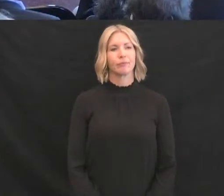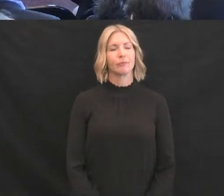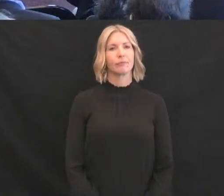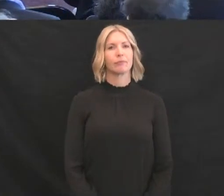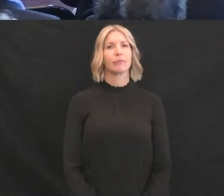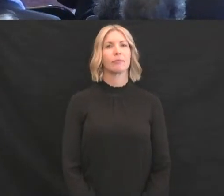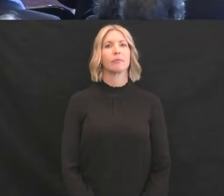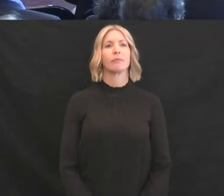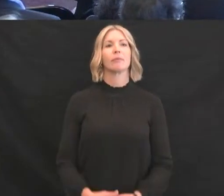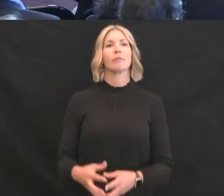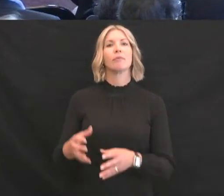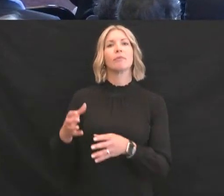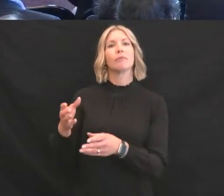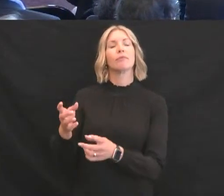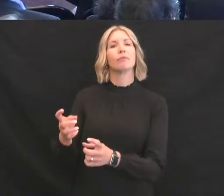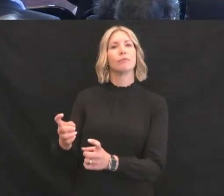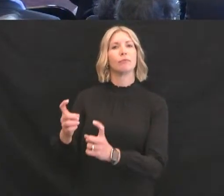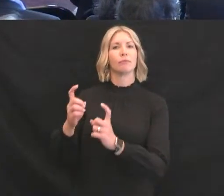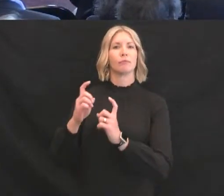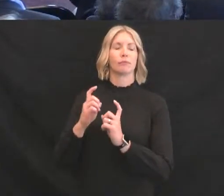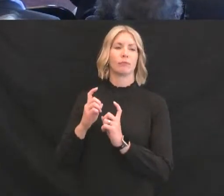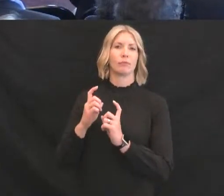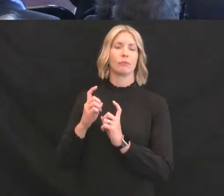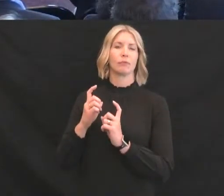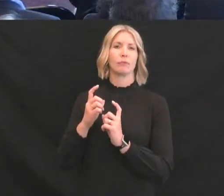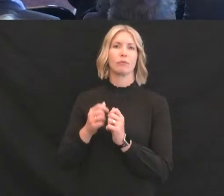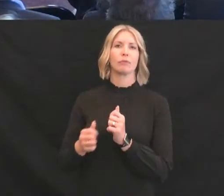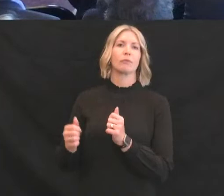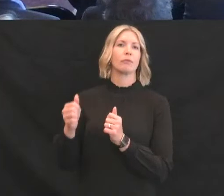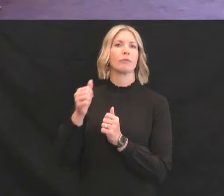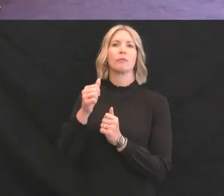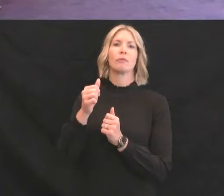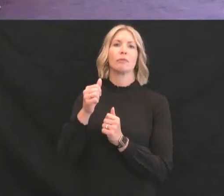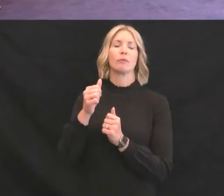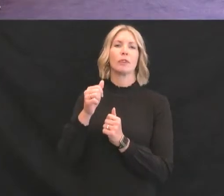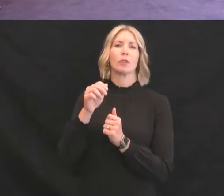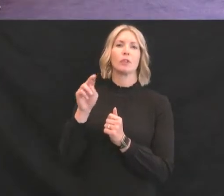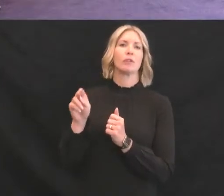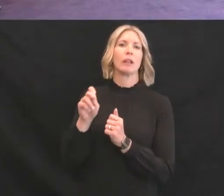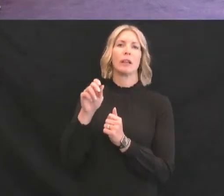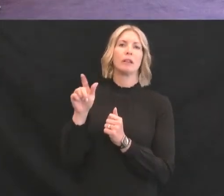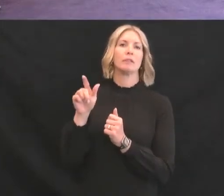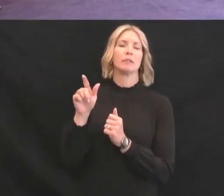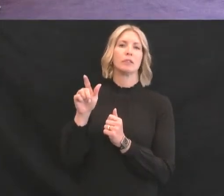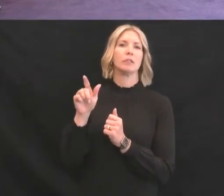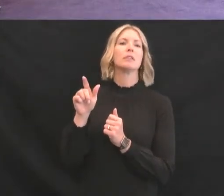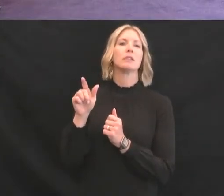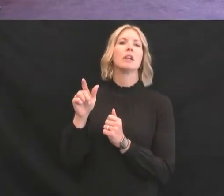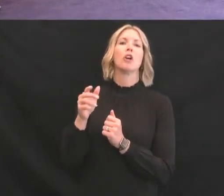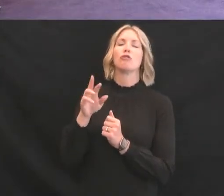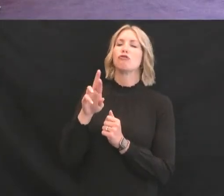To receive the Order of Newfoundland and Labrador, Robert W. Cormier.